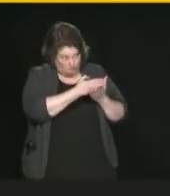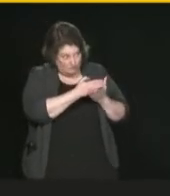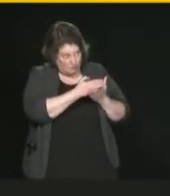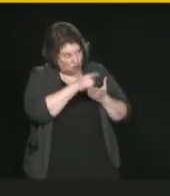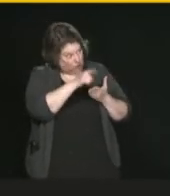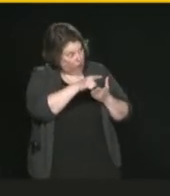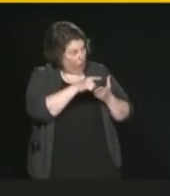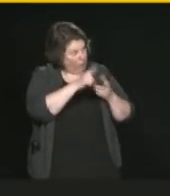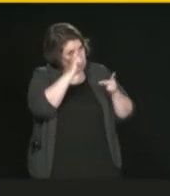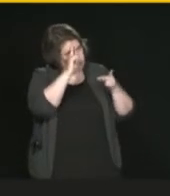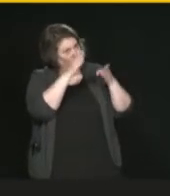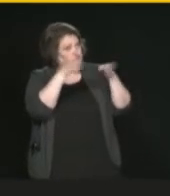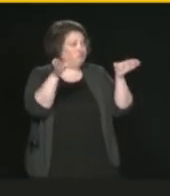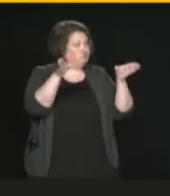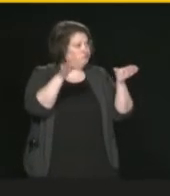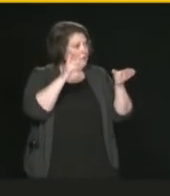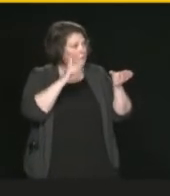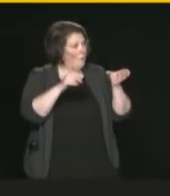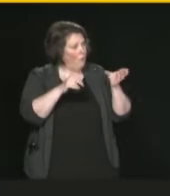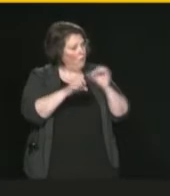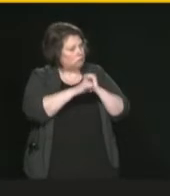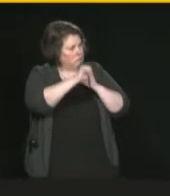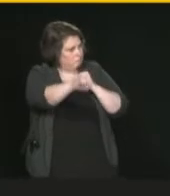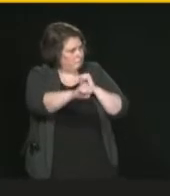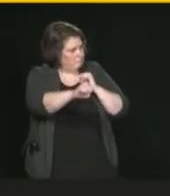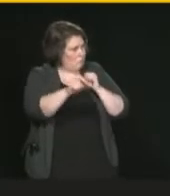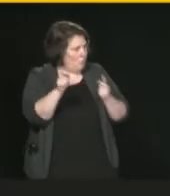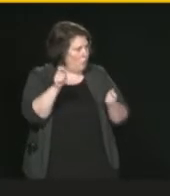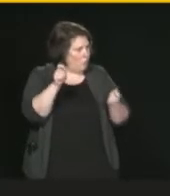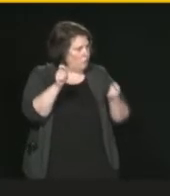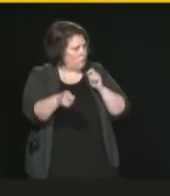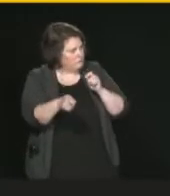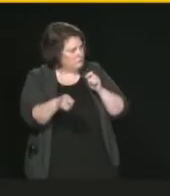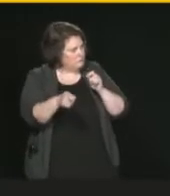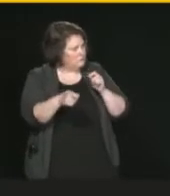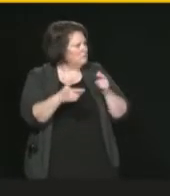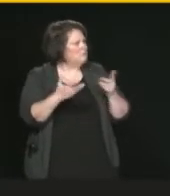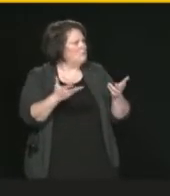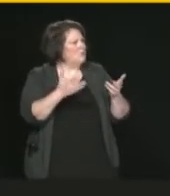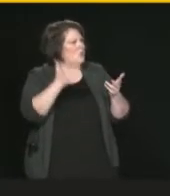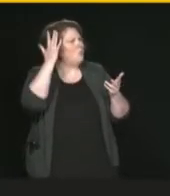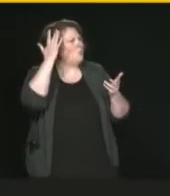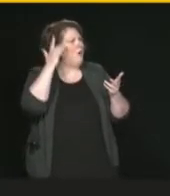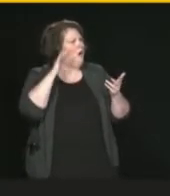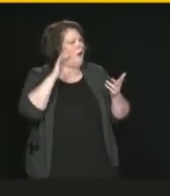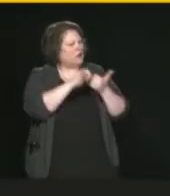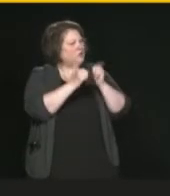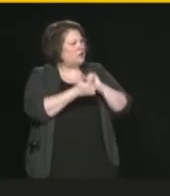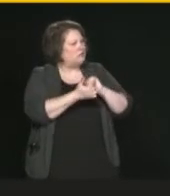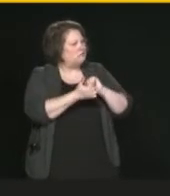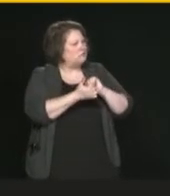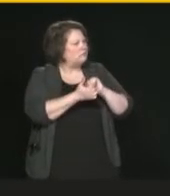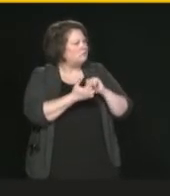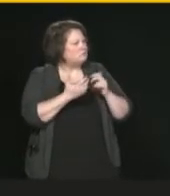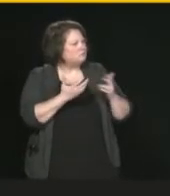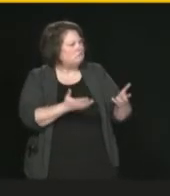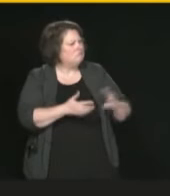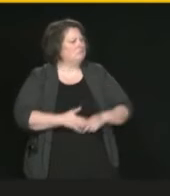extension or some adjustments to the program. What has changed since you first introduced